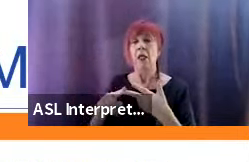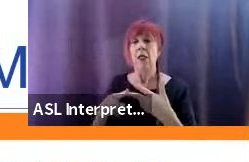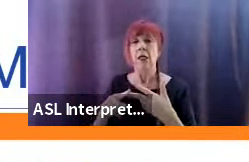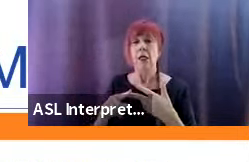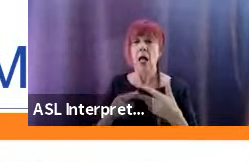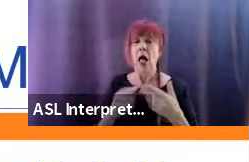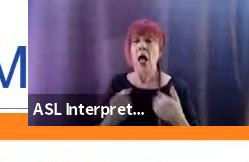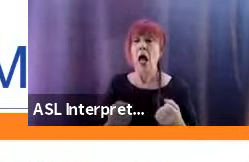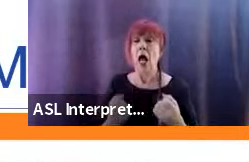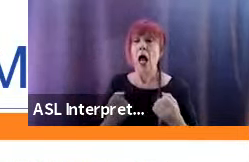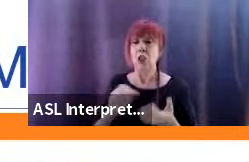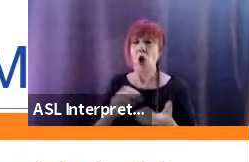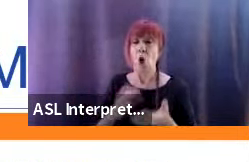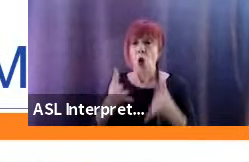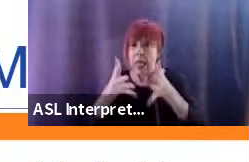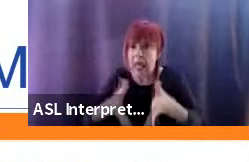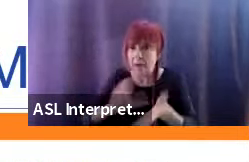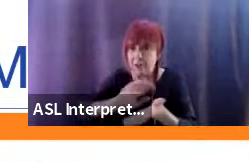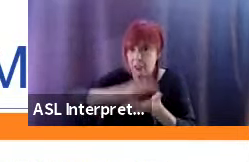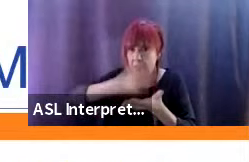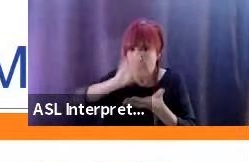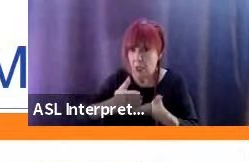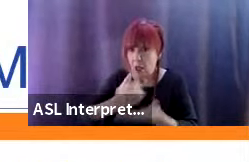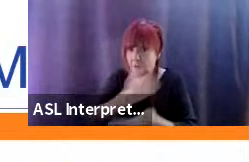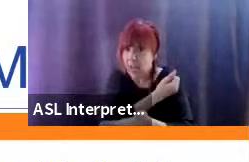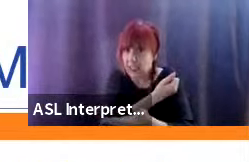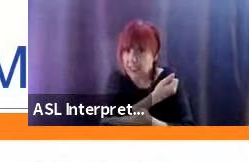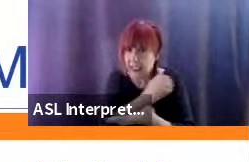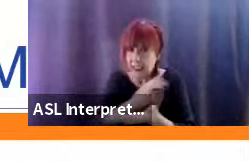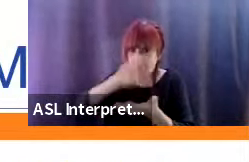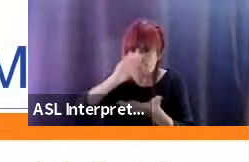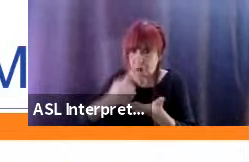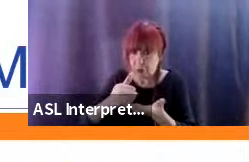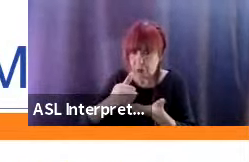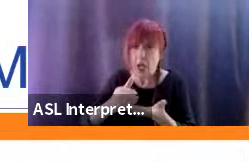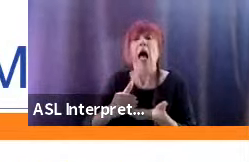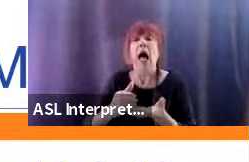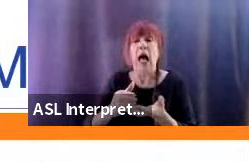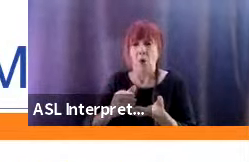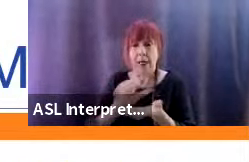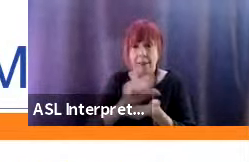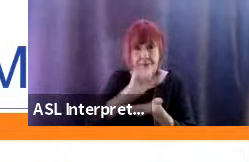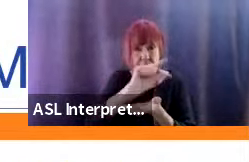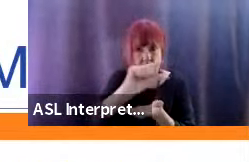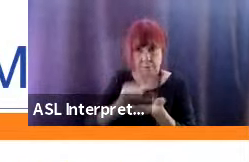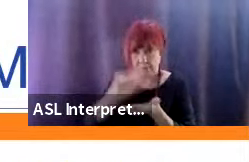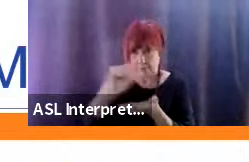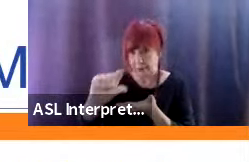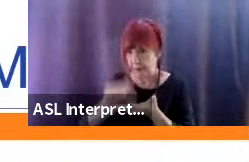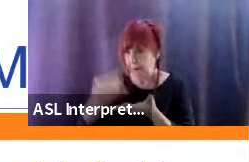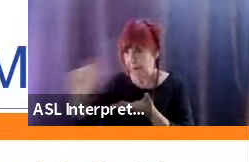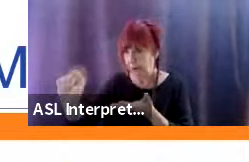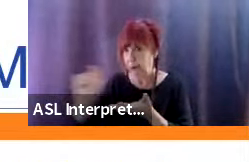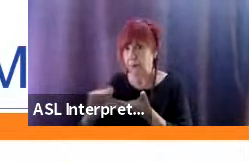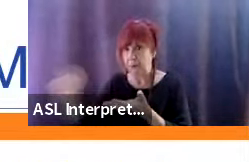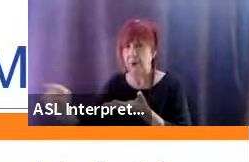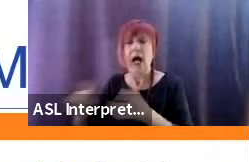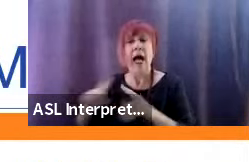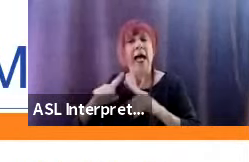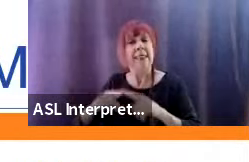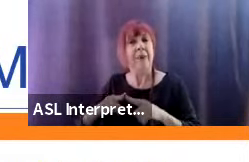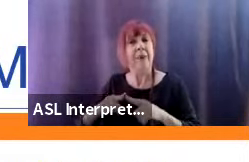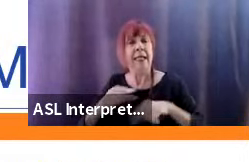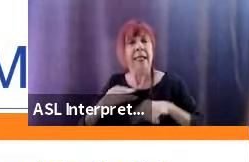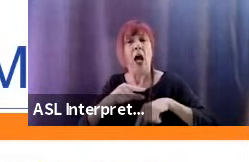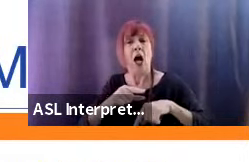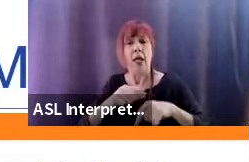of vaccine and we apply a geographical weighting. And this is what we've always done. So this has been the approach that we've had